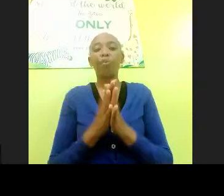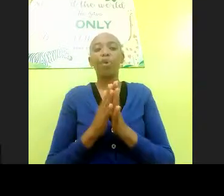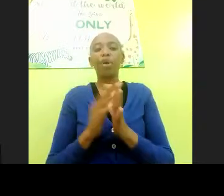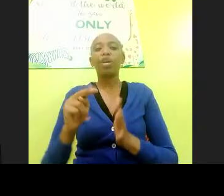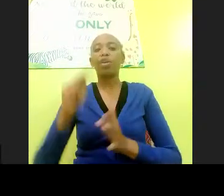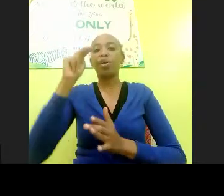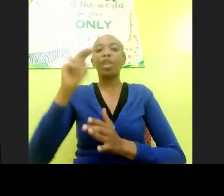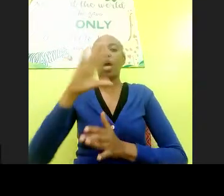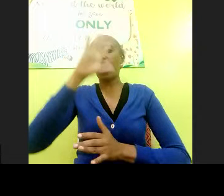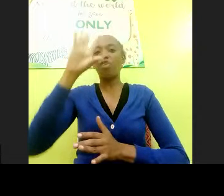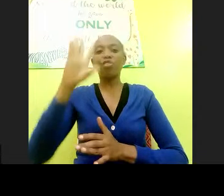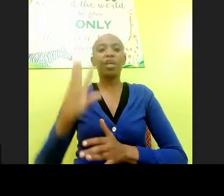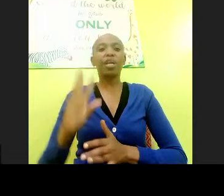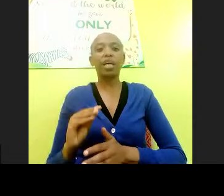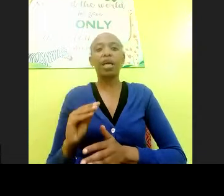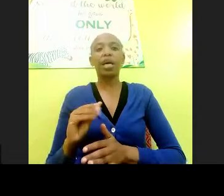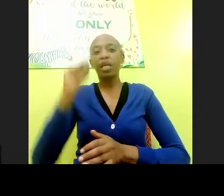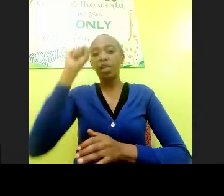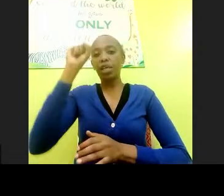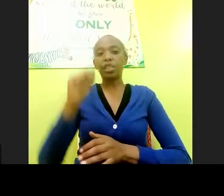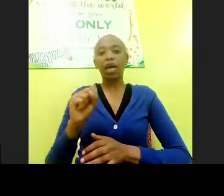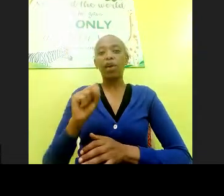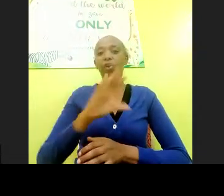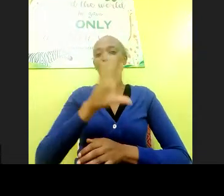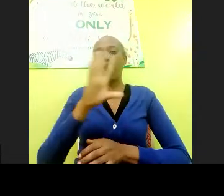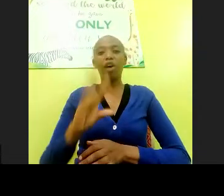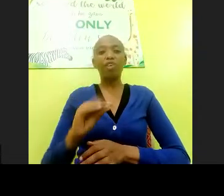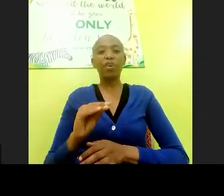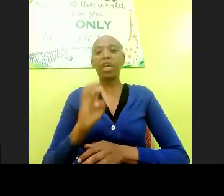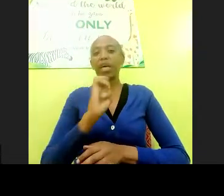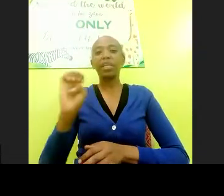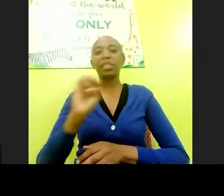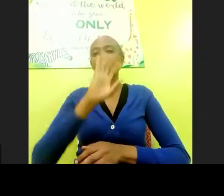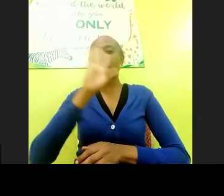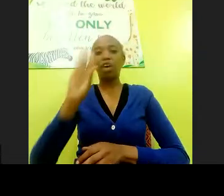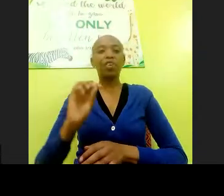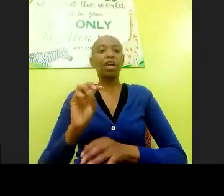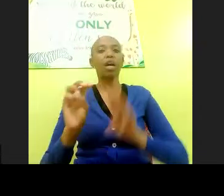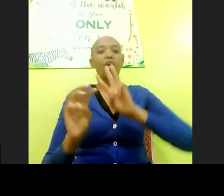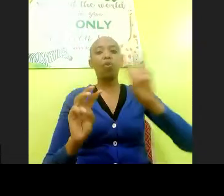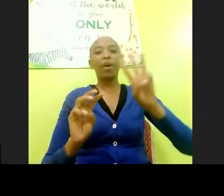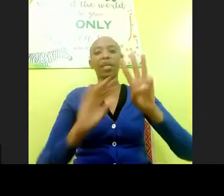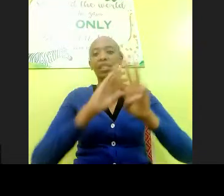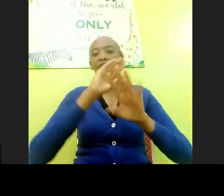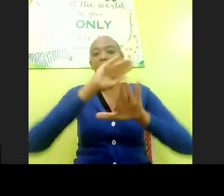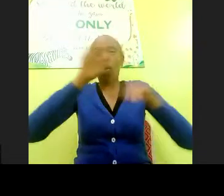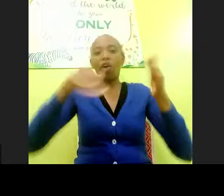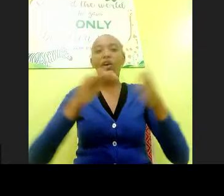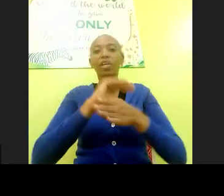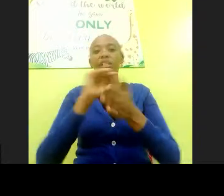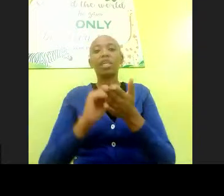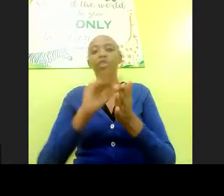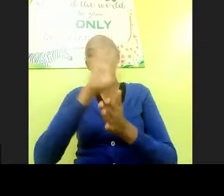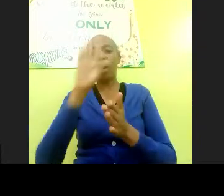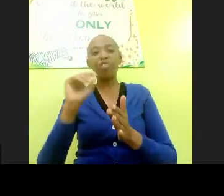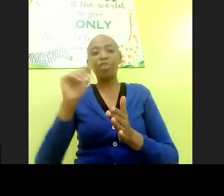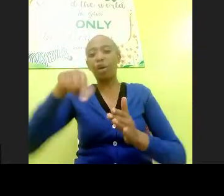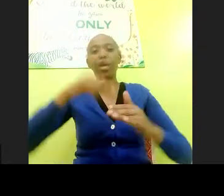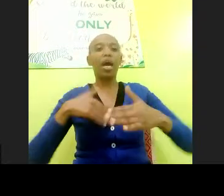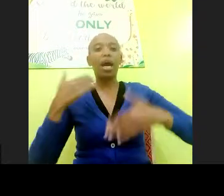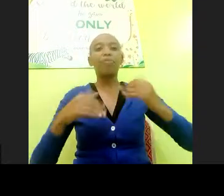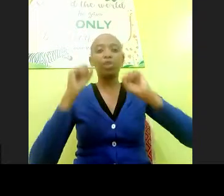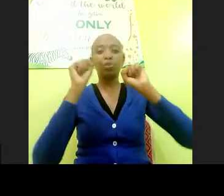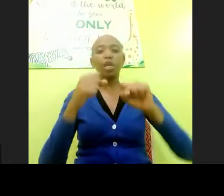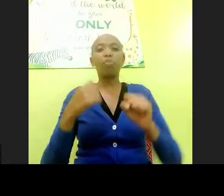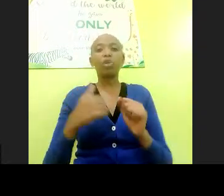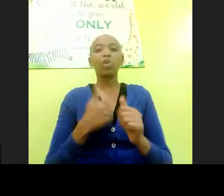part of Africa, the southern part of Africa, Eastern Africa, Western Africa, Central. We're really excited to be able to have